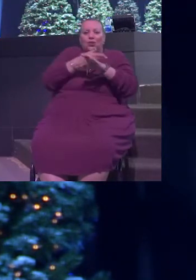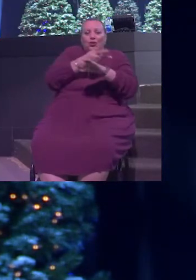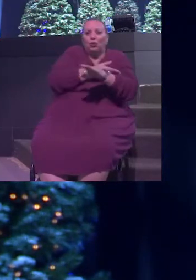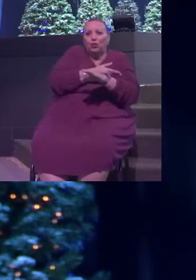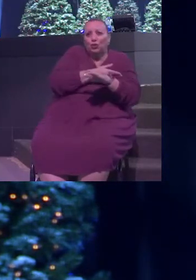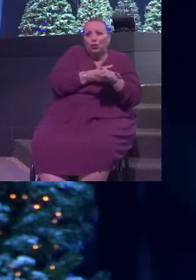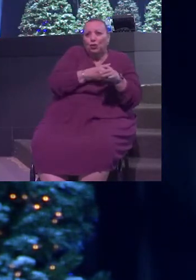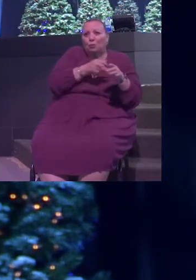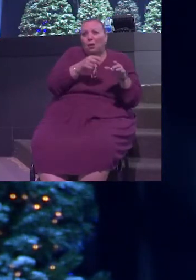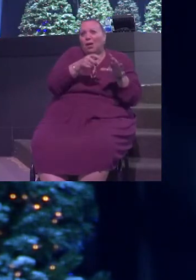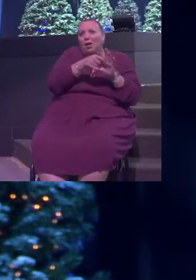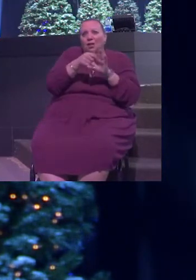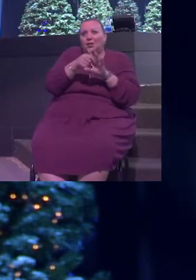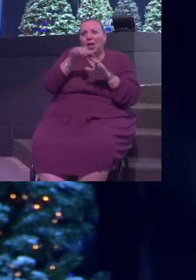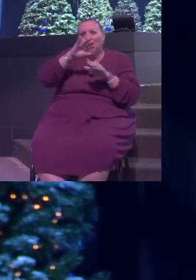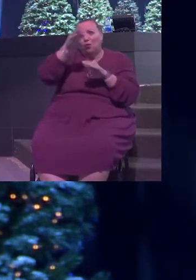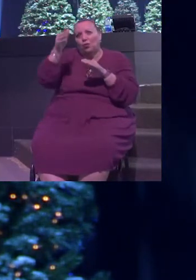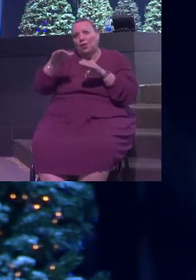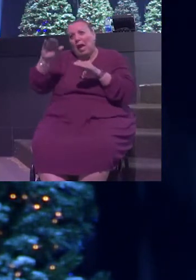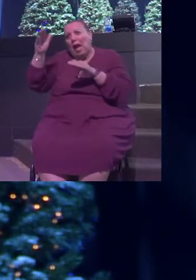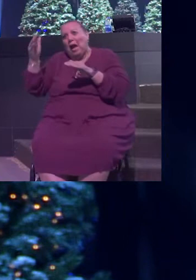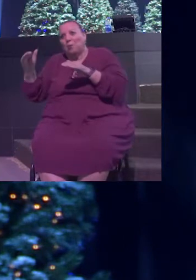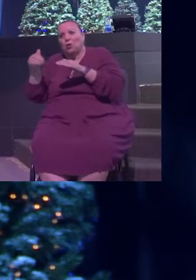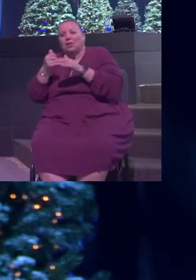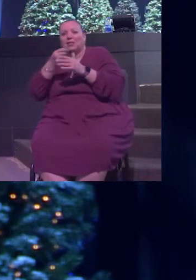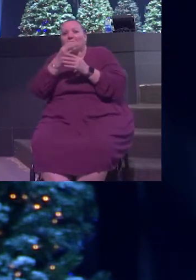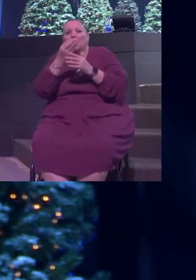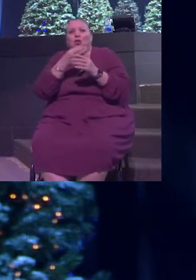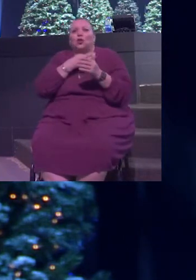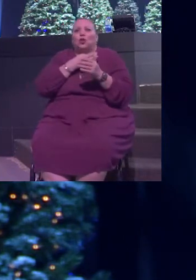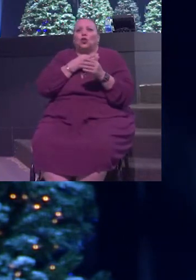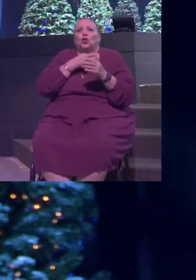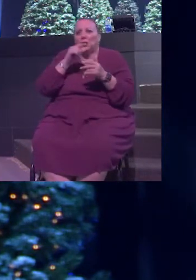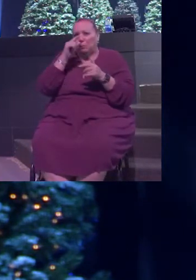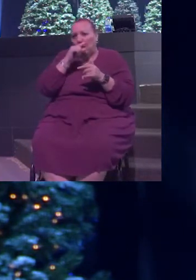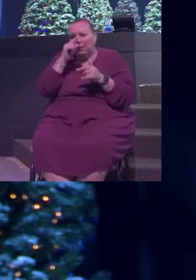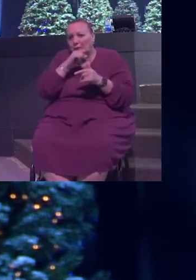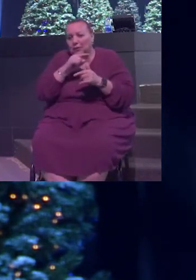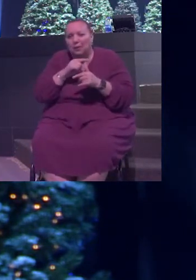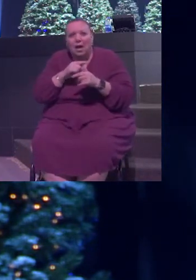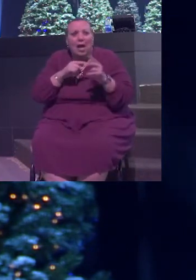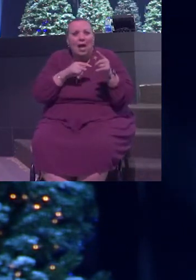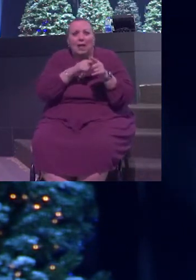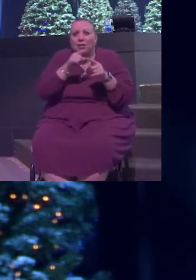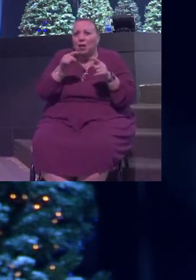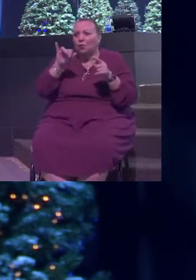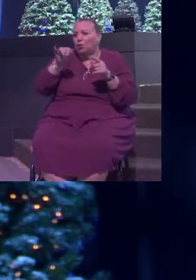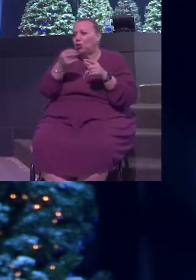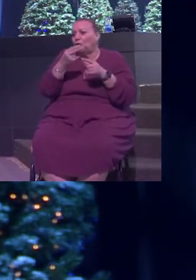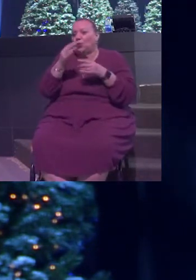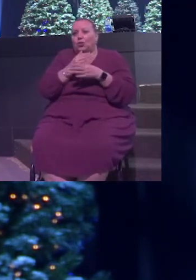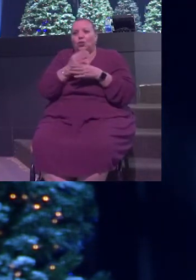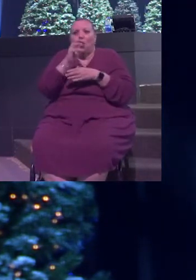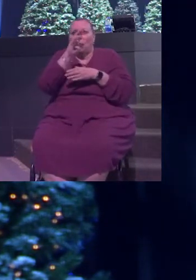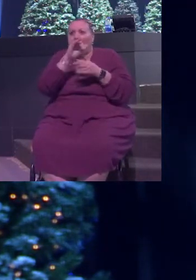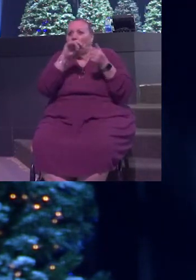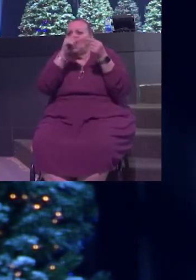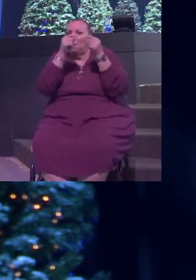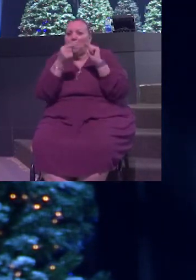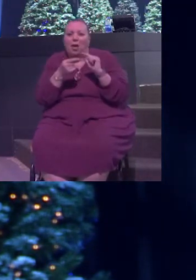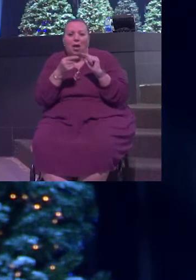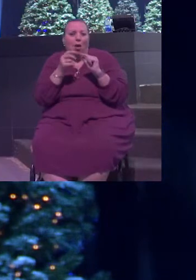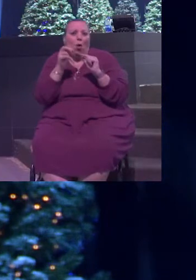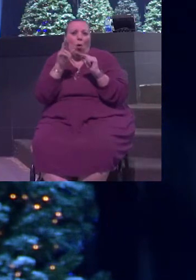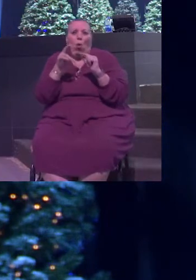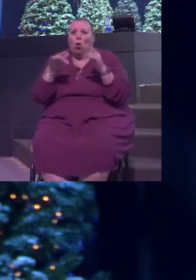a tethered camel, and a string of curious field mice. Except for Joseph, there was no one to share Mary's pain